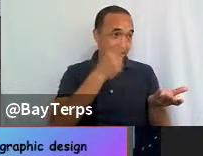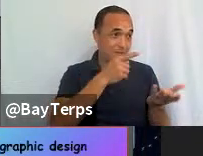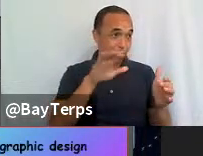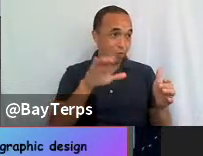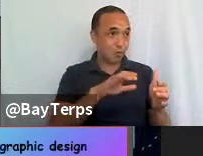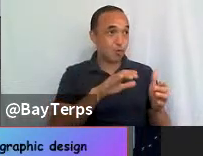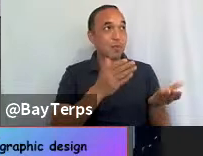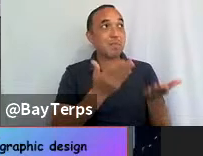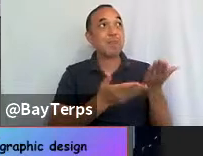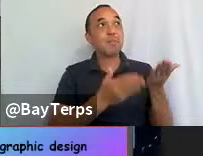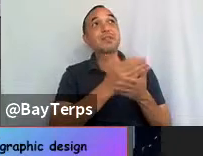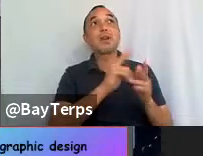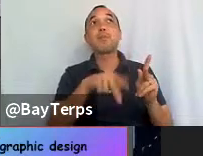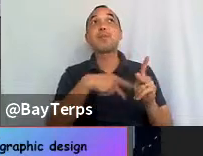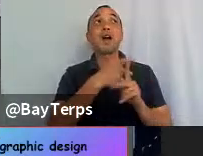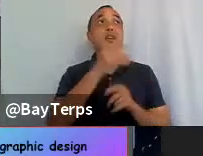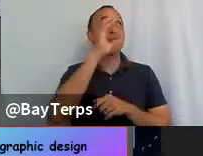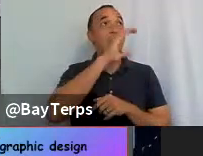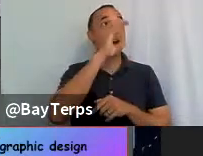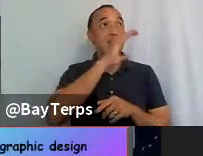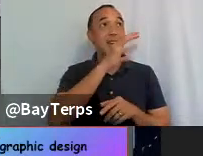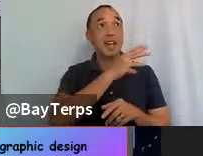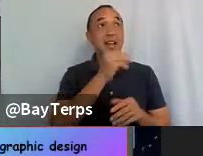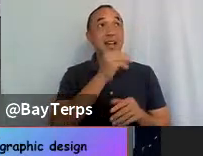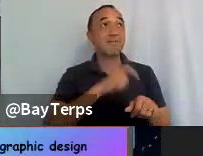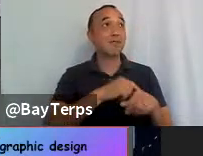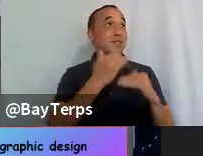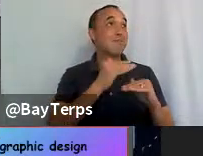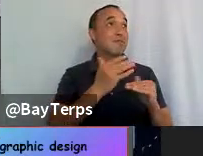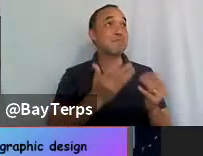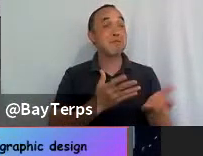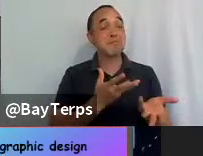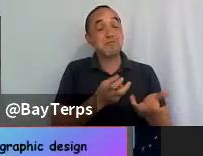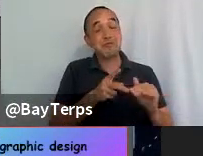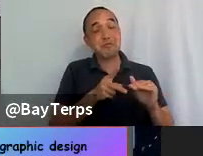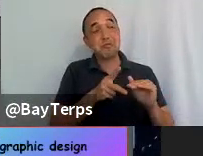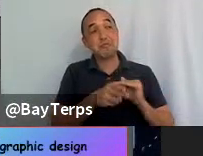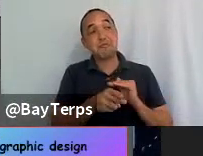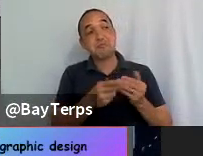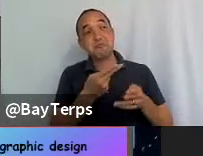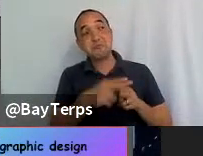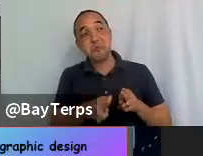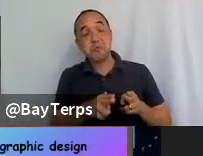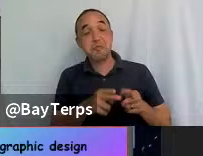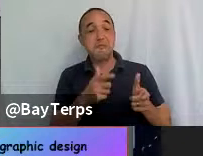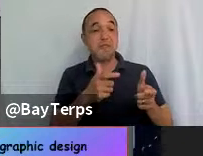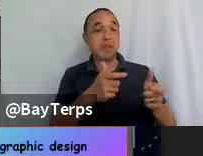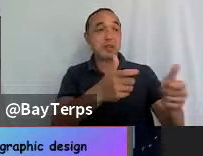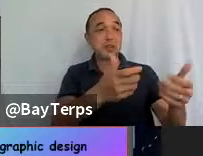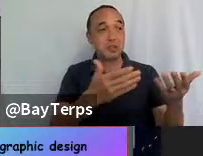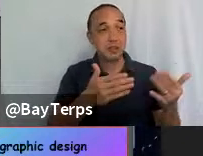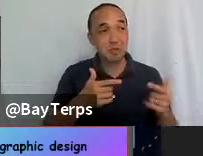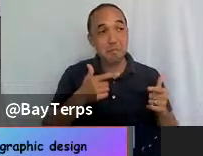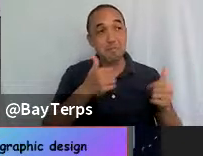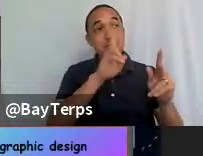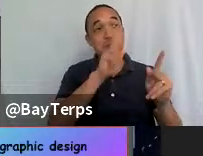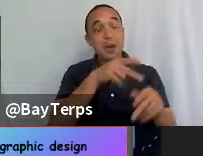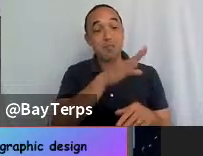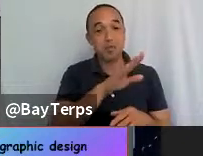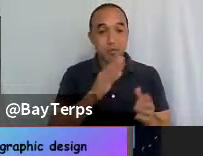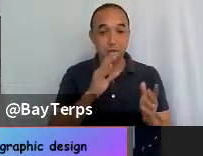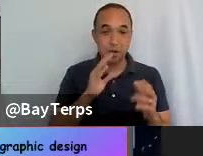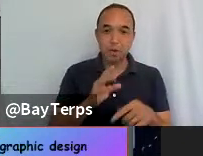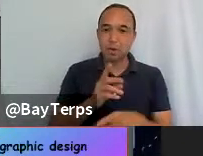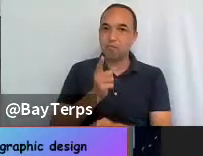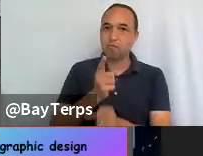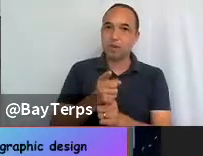scavenger hunt and you have limited time, you may want to try some shortcuts and workarounds to be able to get stuff done fast. Exactly. Oh, and someone said you're